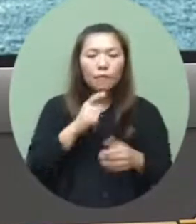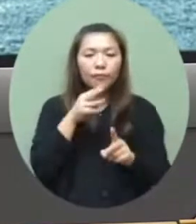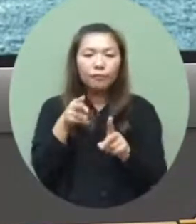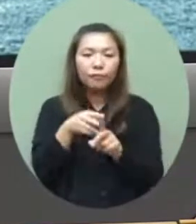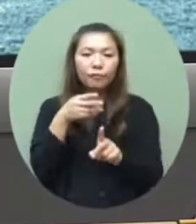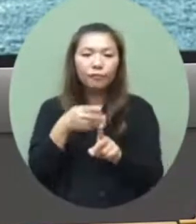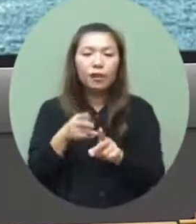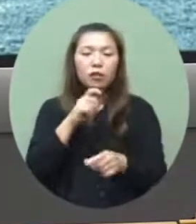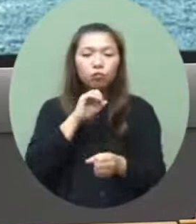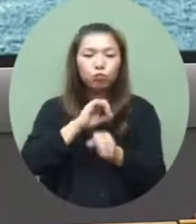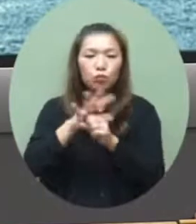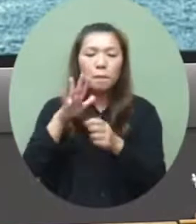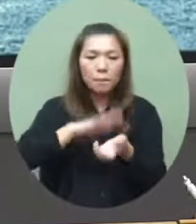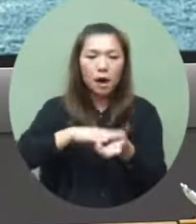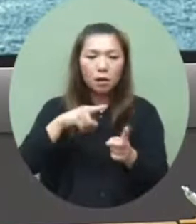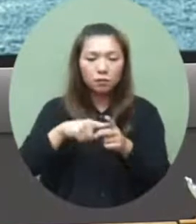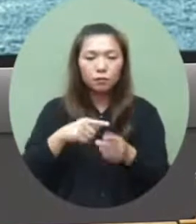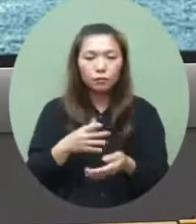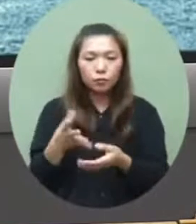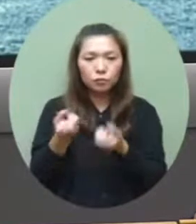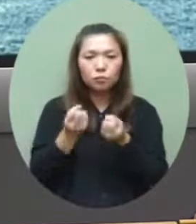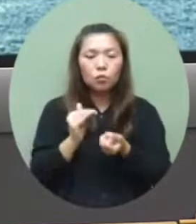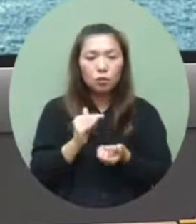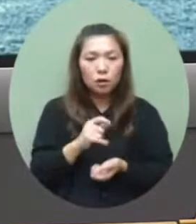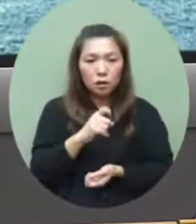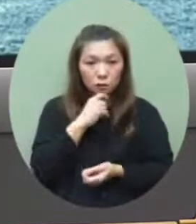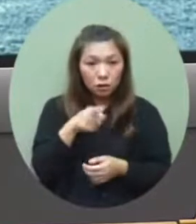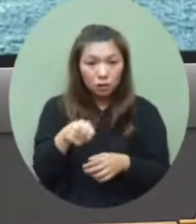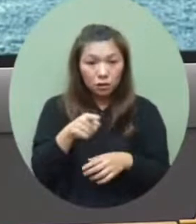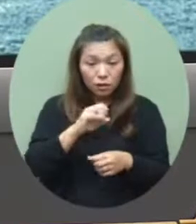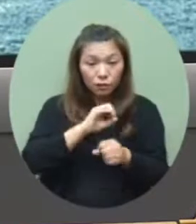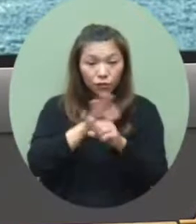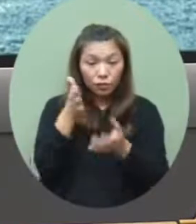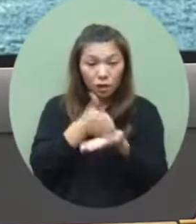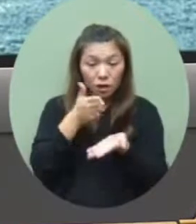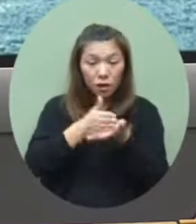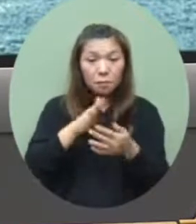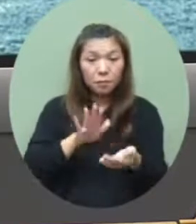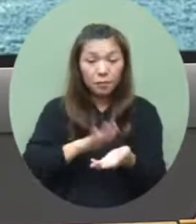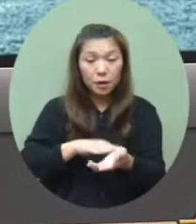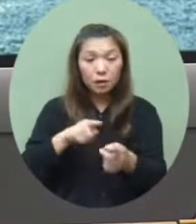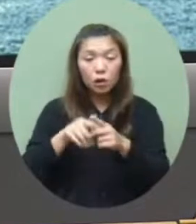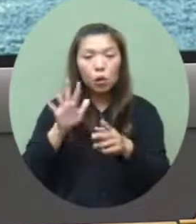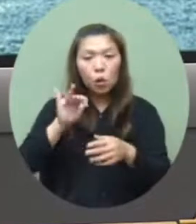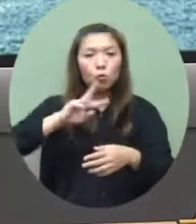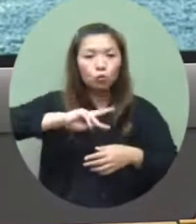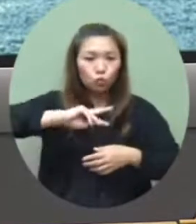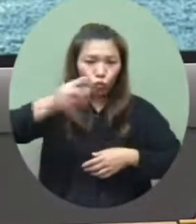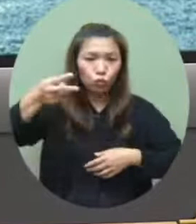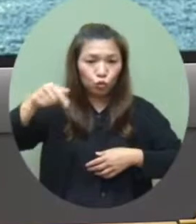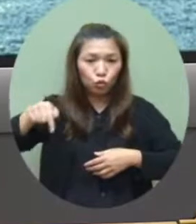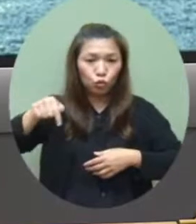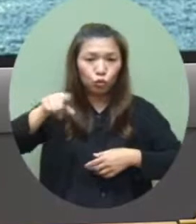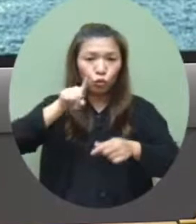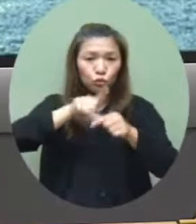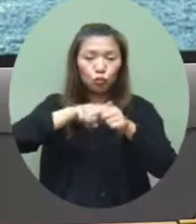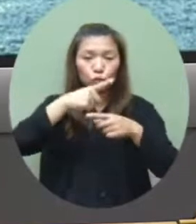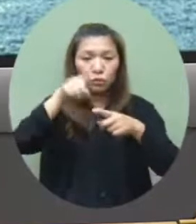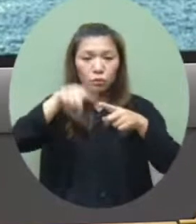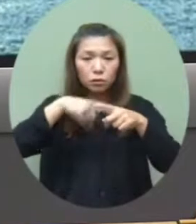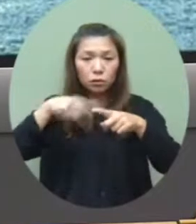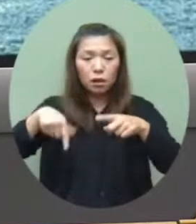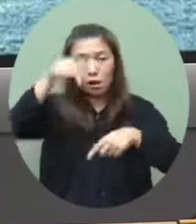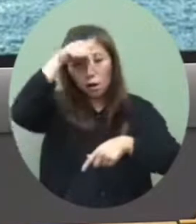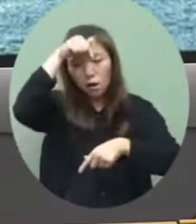transfer them to the private hospitals to free up the beds for COVID patients. there are some COVID patients who can